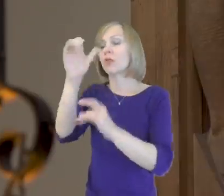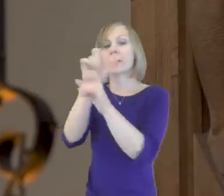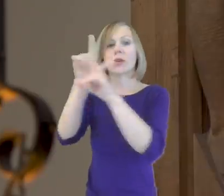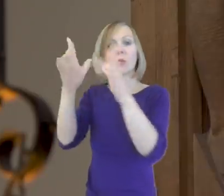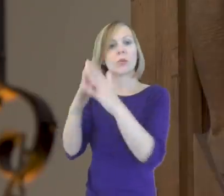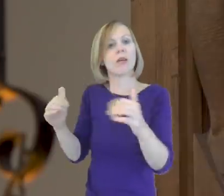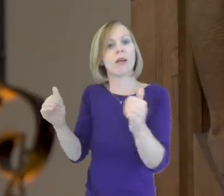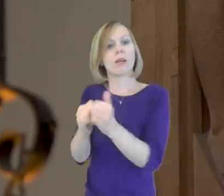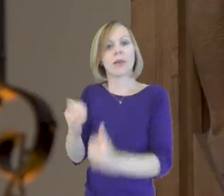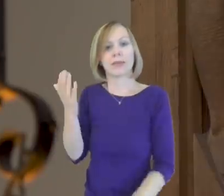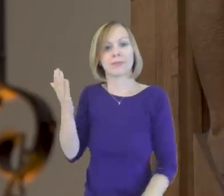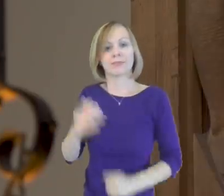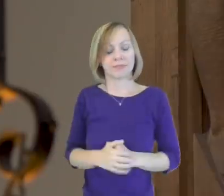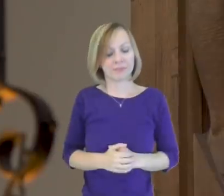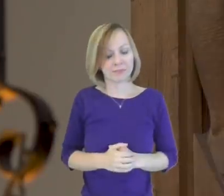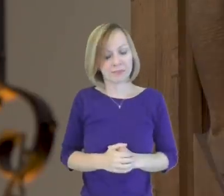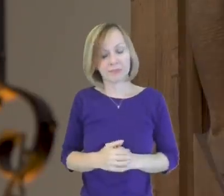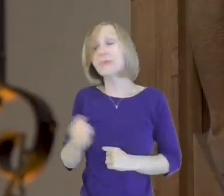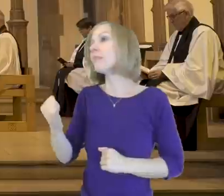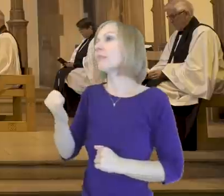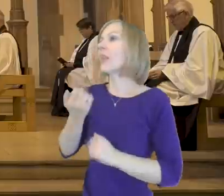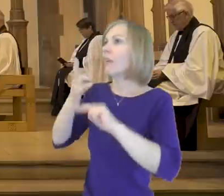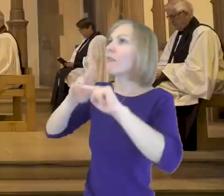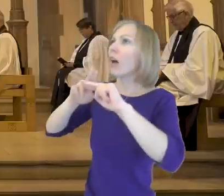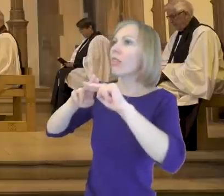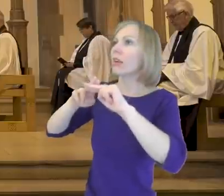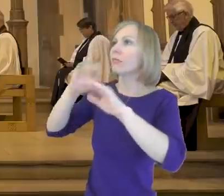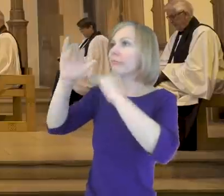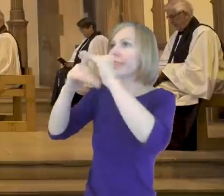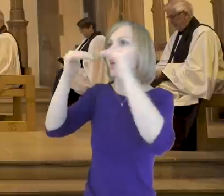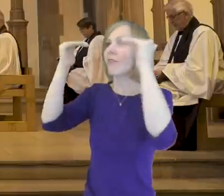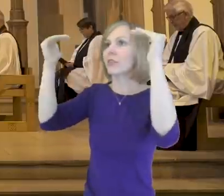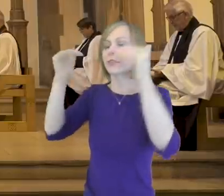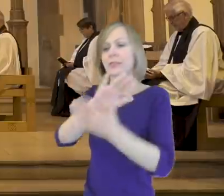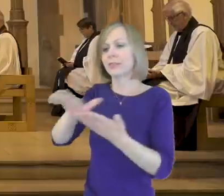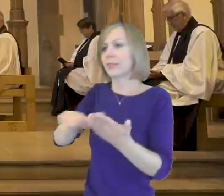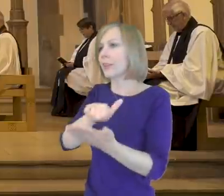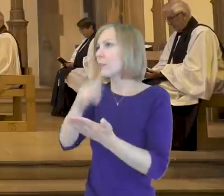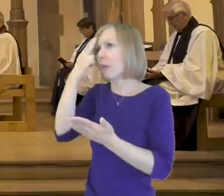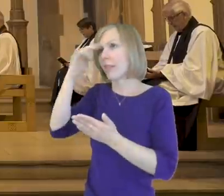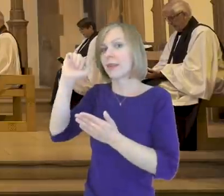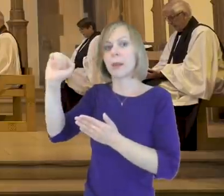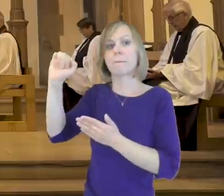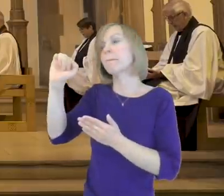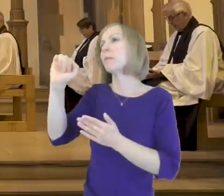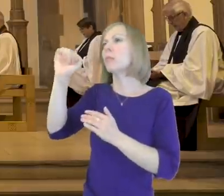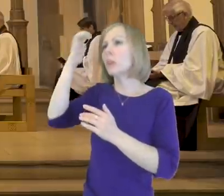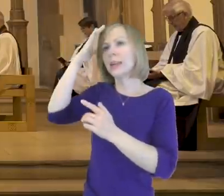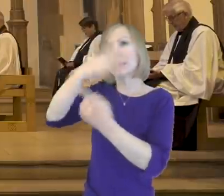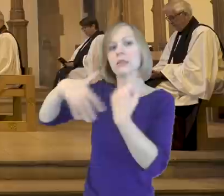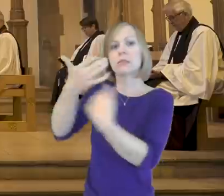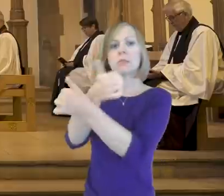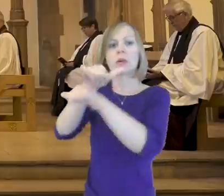Amen. Our Father, which art in heaven, hallowed be thy name. Thy kingdom